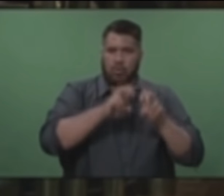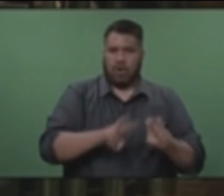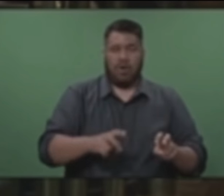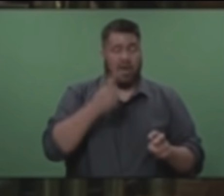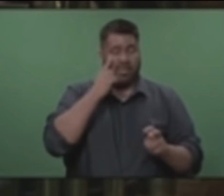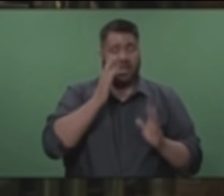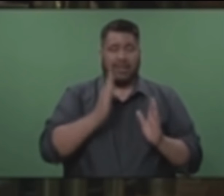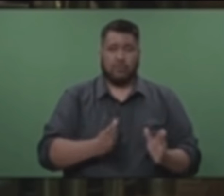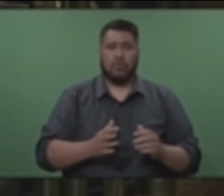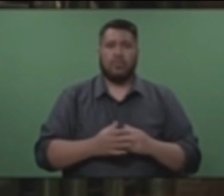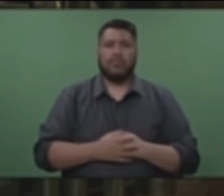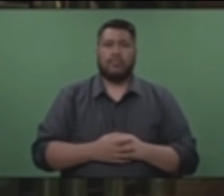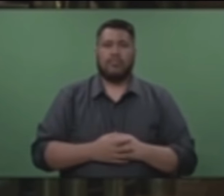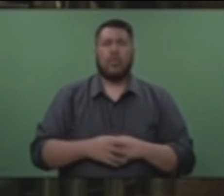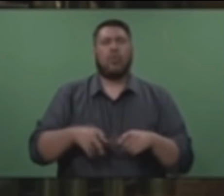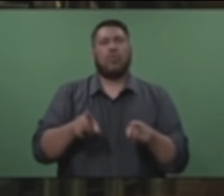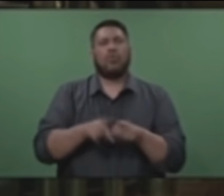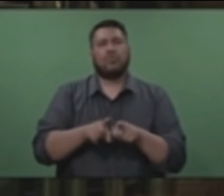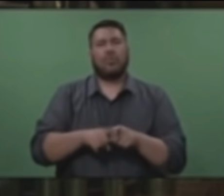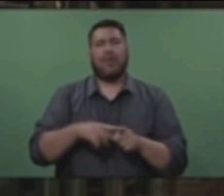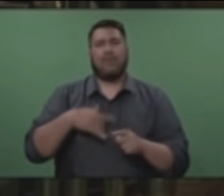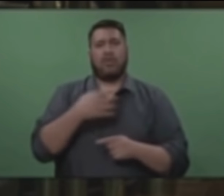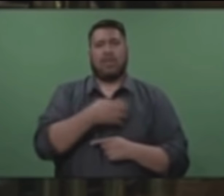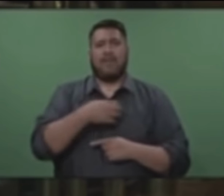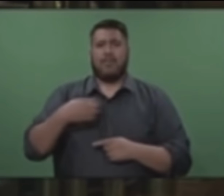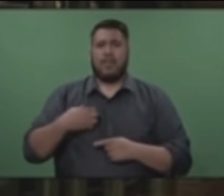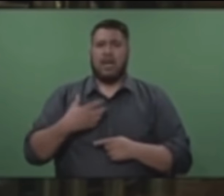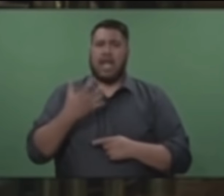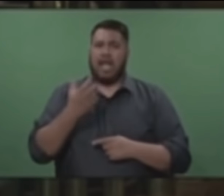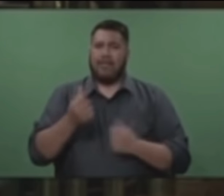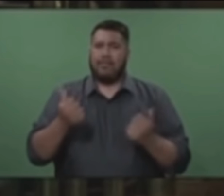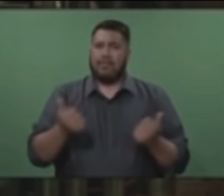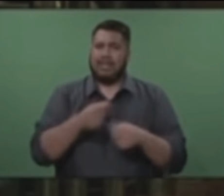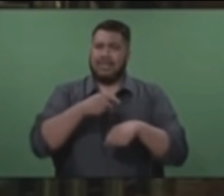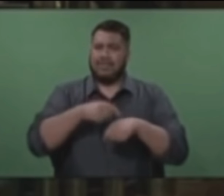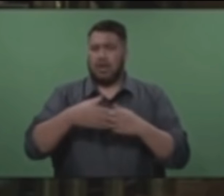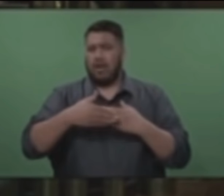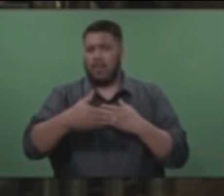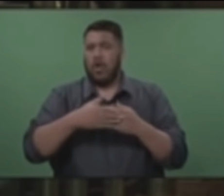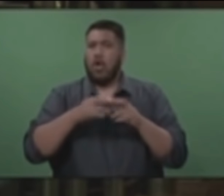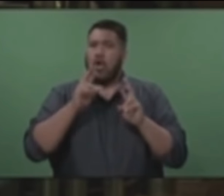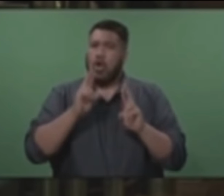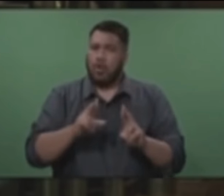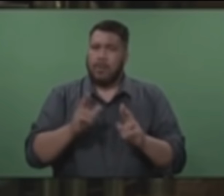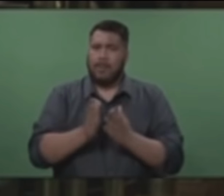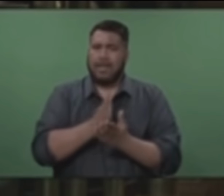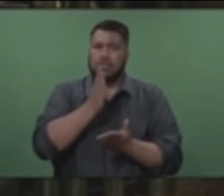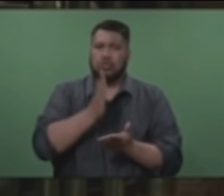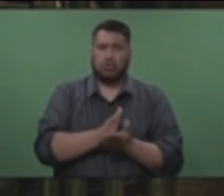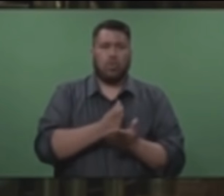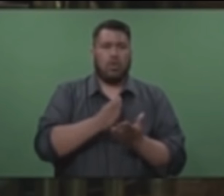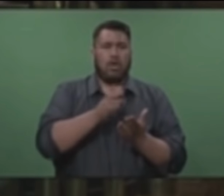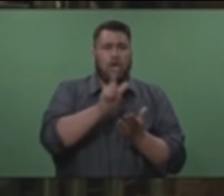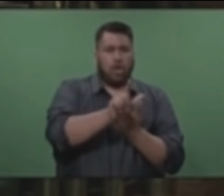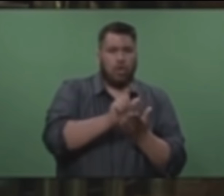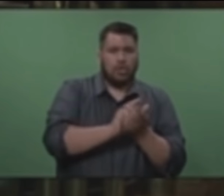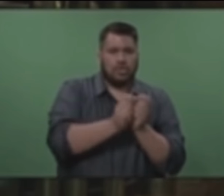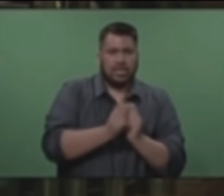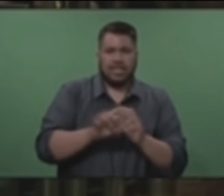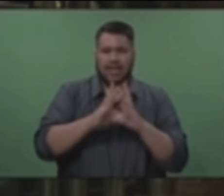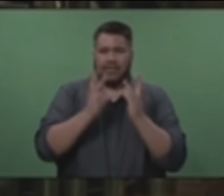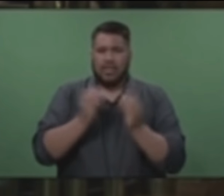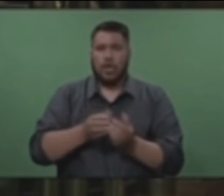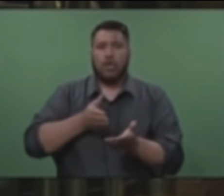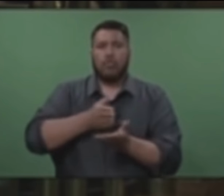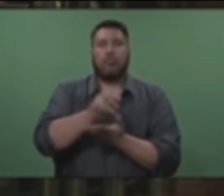critical policy issues will be given time to be properly ventilated through the usual processes. Giving all